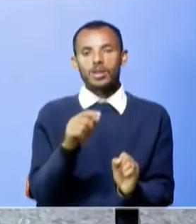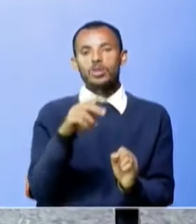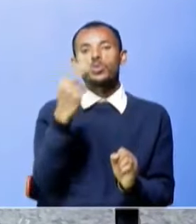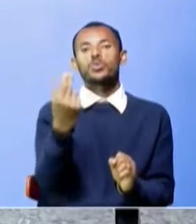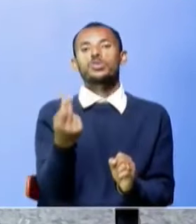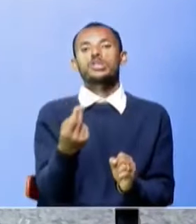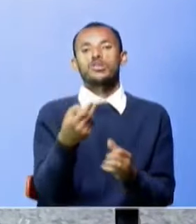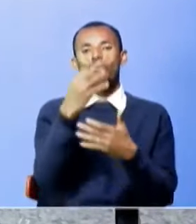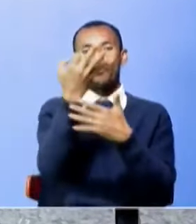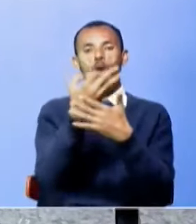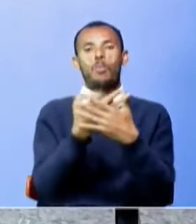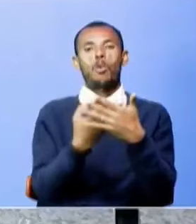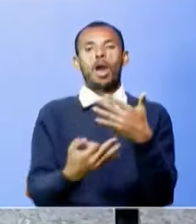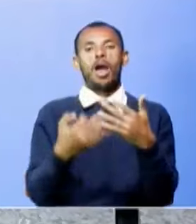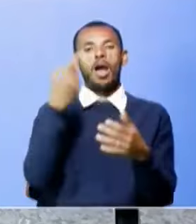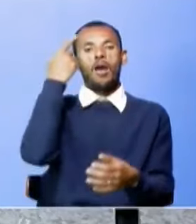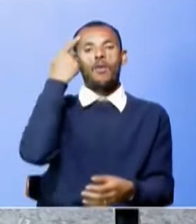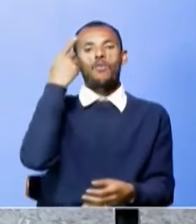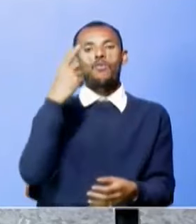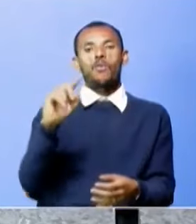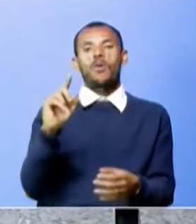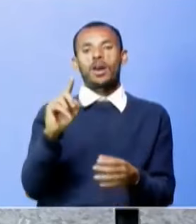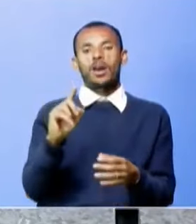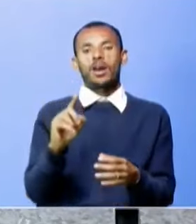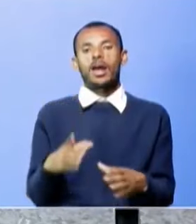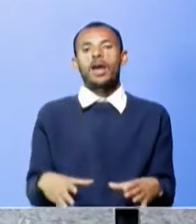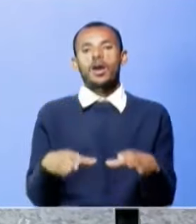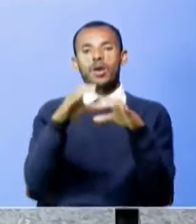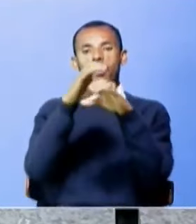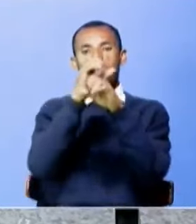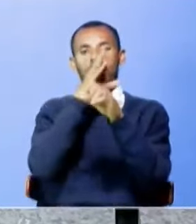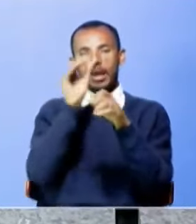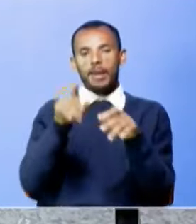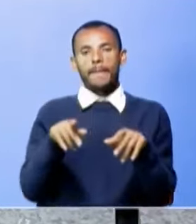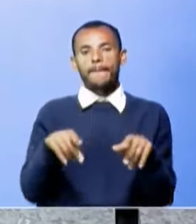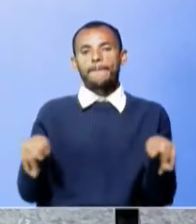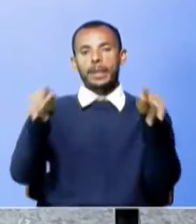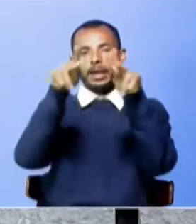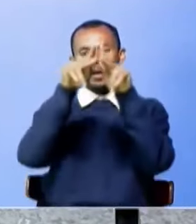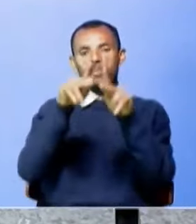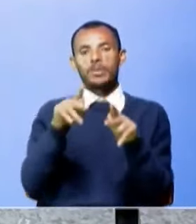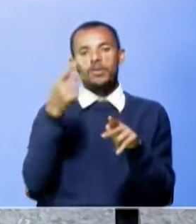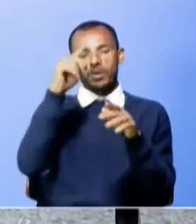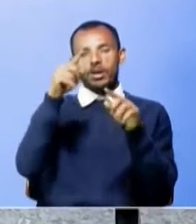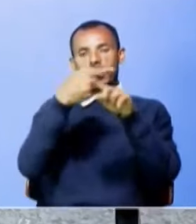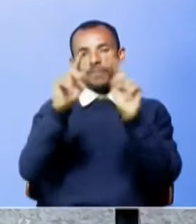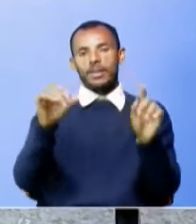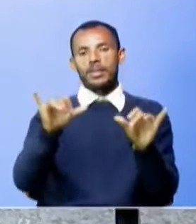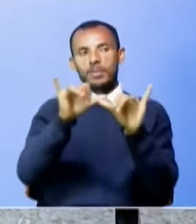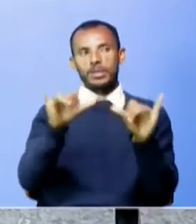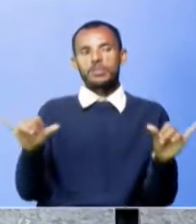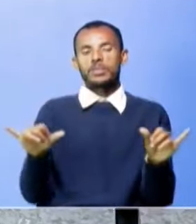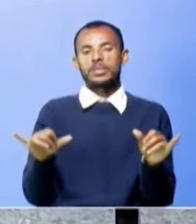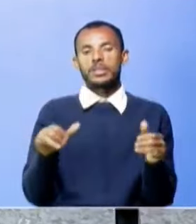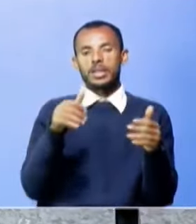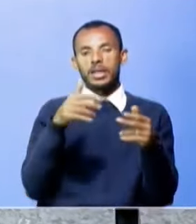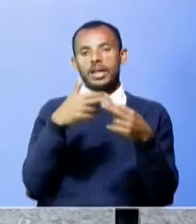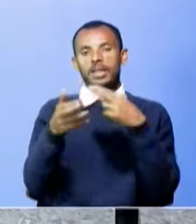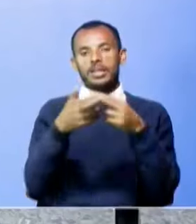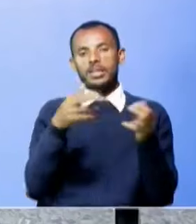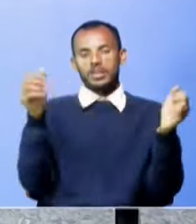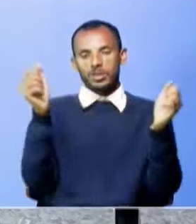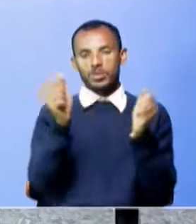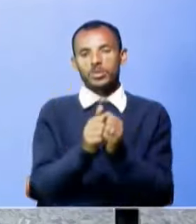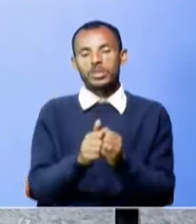use formulas for a cone and pyramid to calculate the different measurements associated with cone.